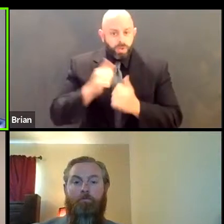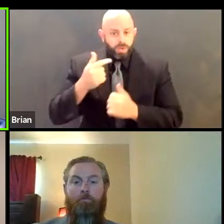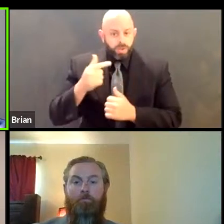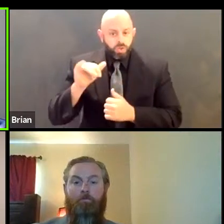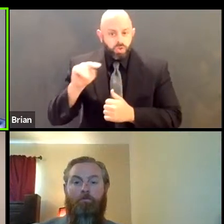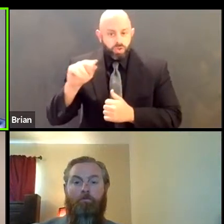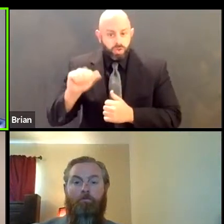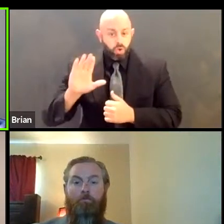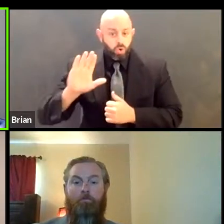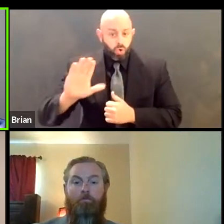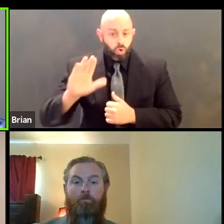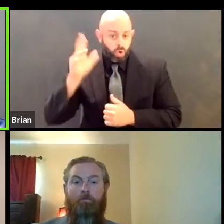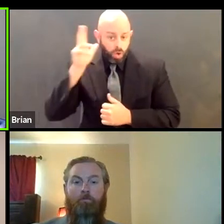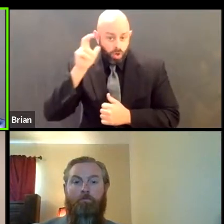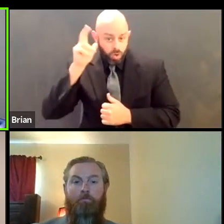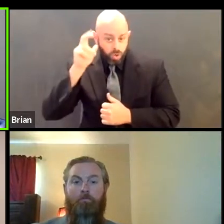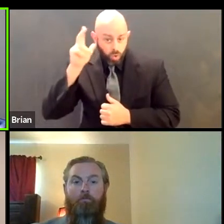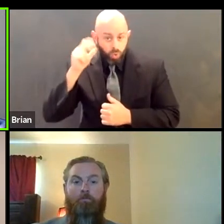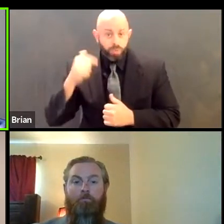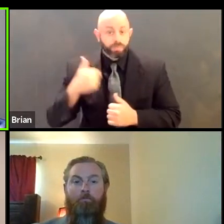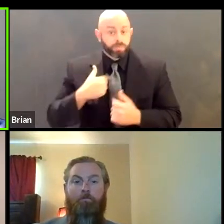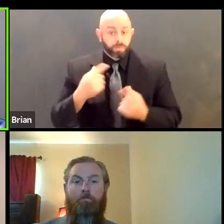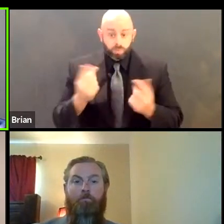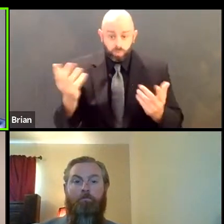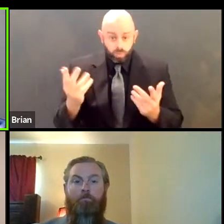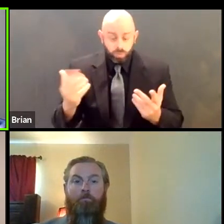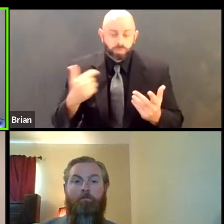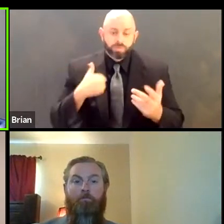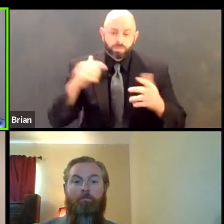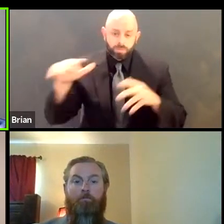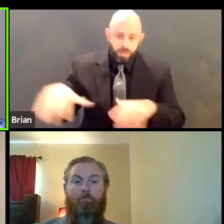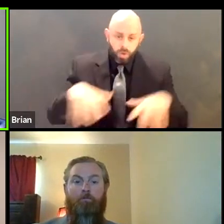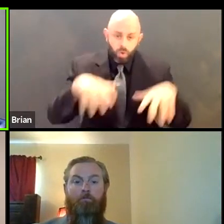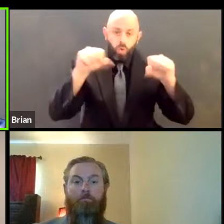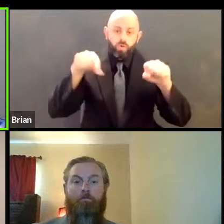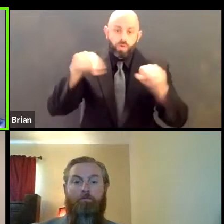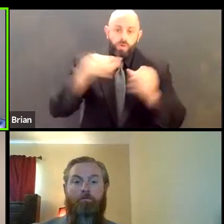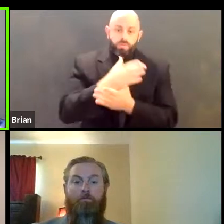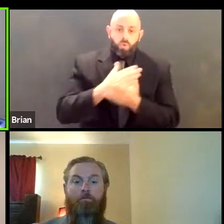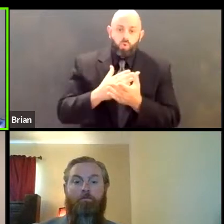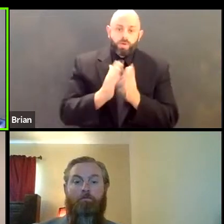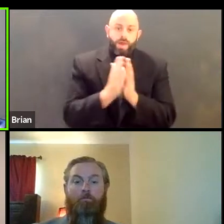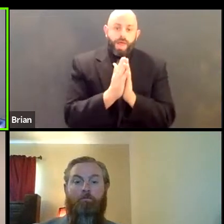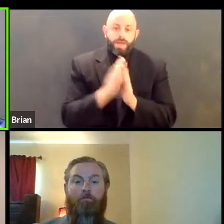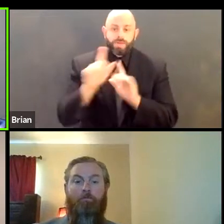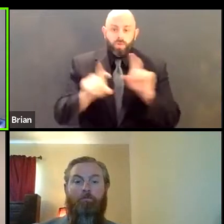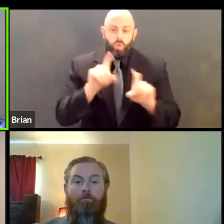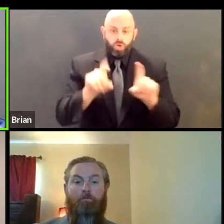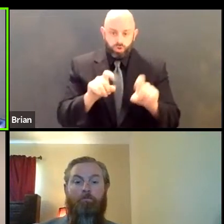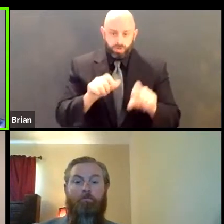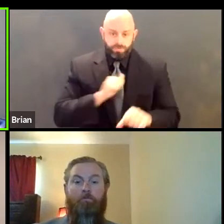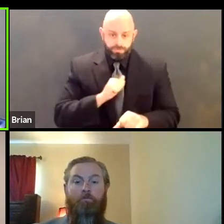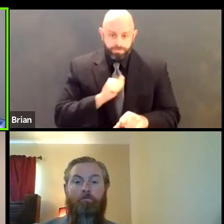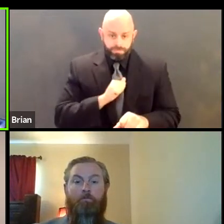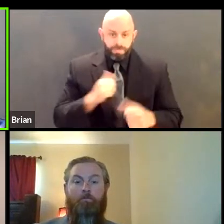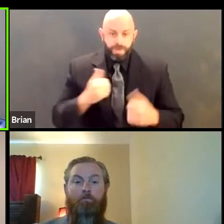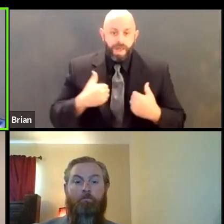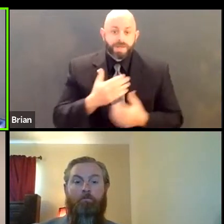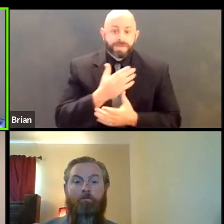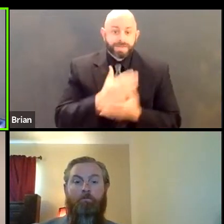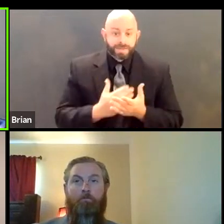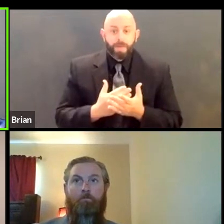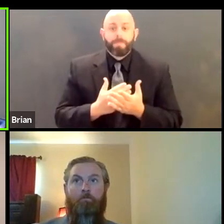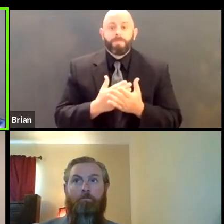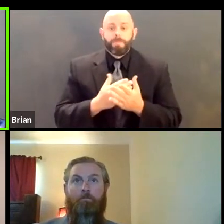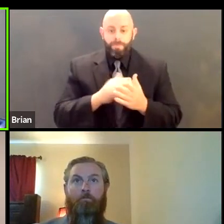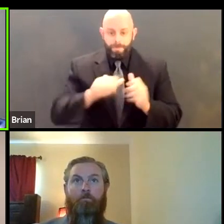So what I'm going to do is I'll go ahead and take over this portion and ask the questions. We did have some contingencies in place